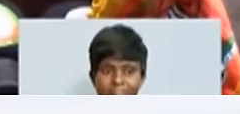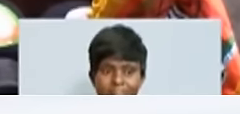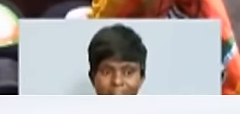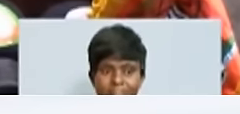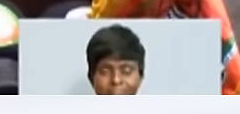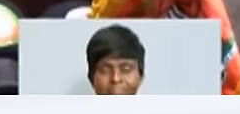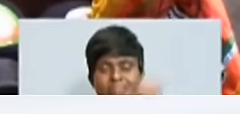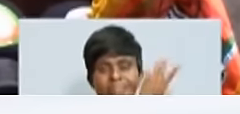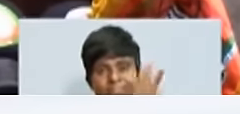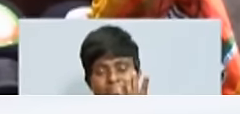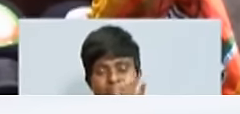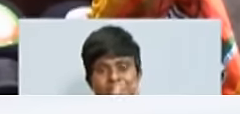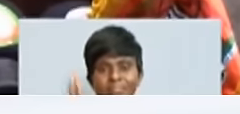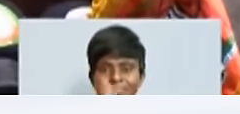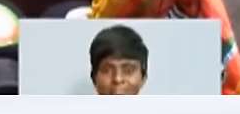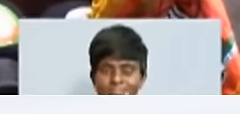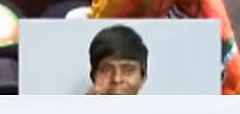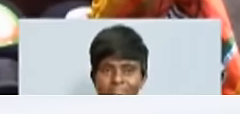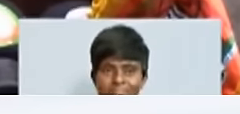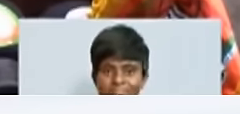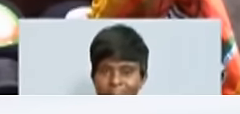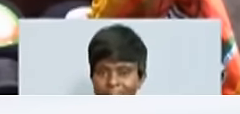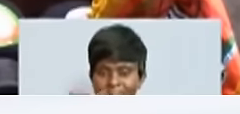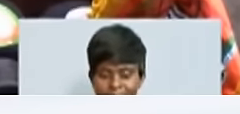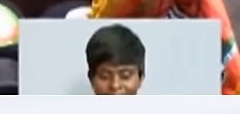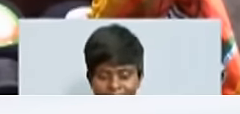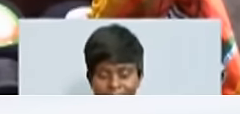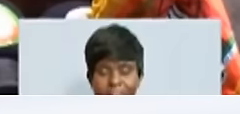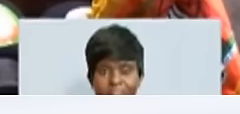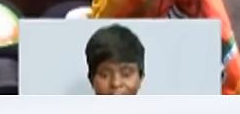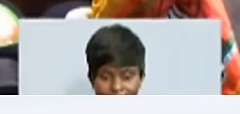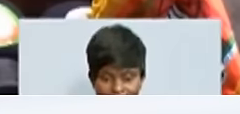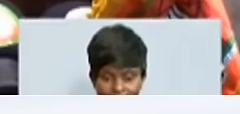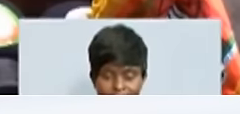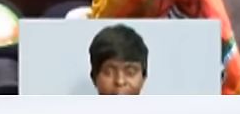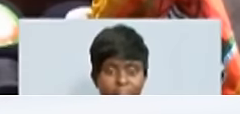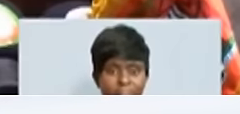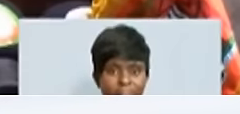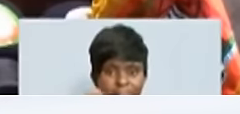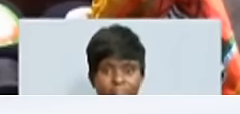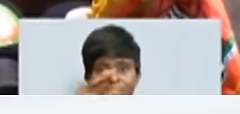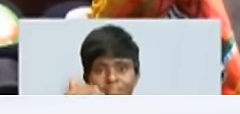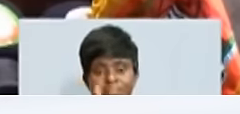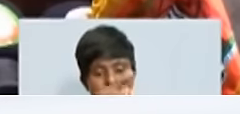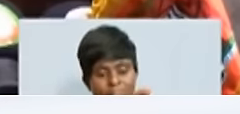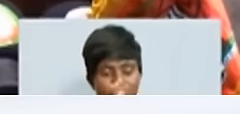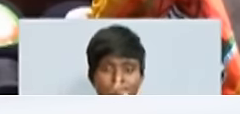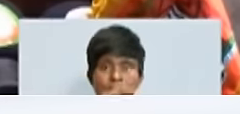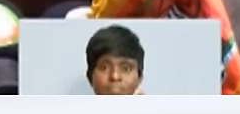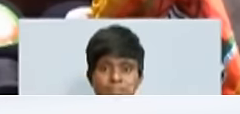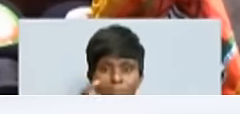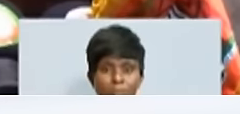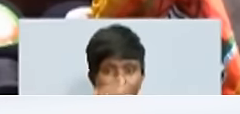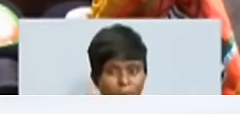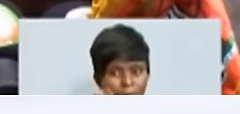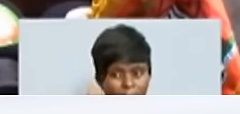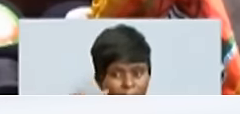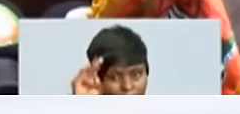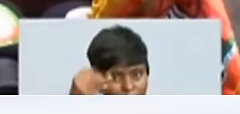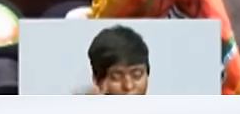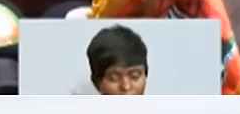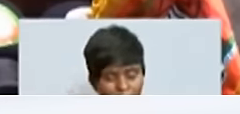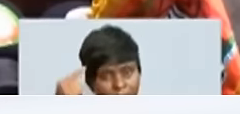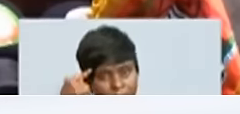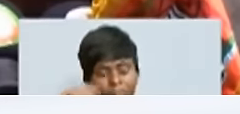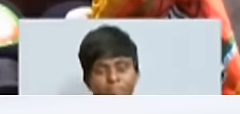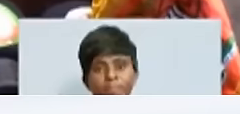to improve the rate of utilization of these funds. We have decentralized the approval of projects from the Ministry of Local Government in